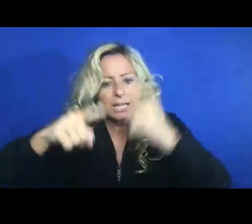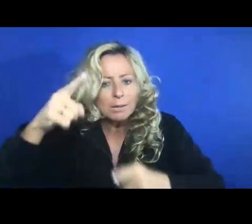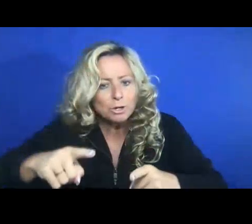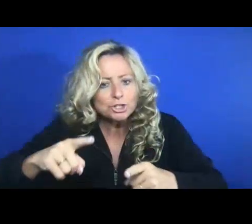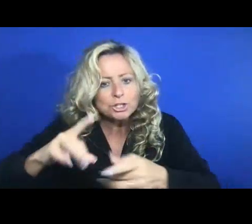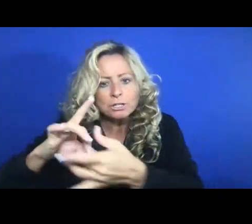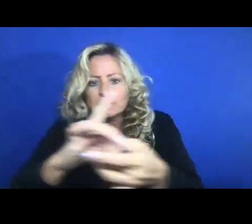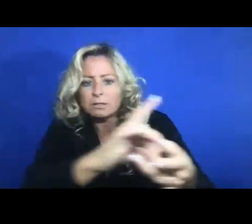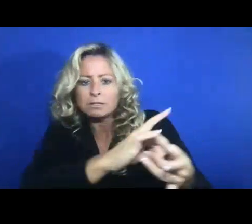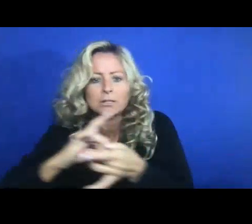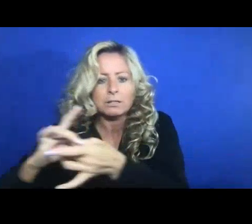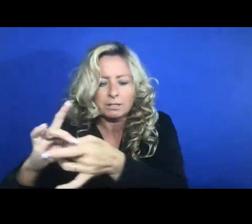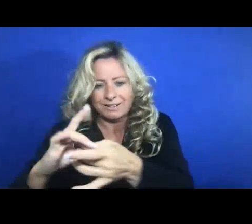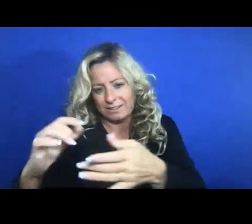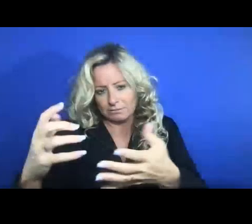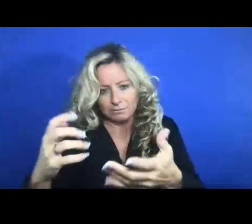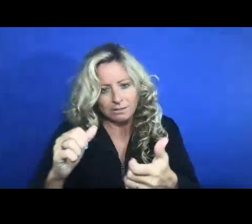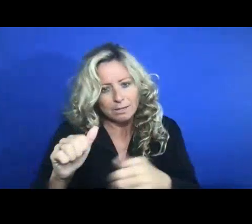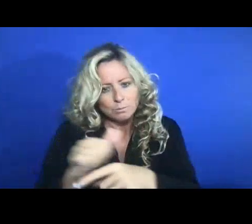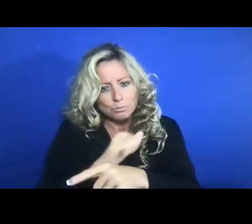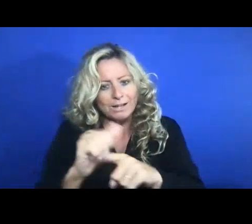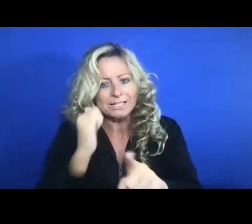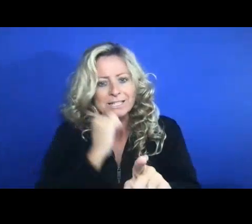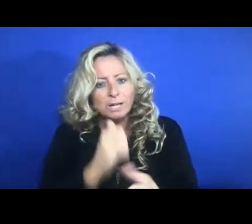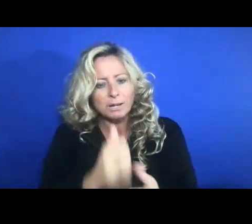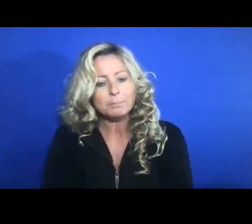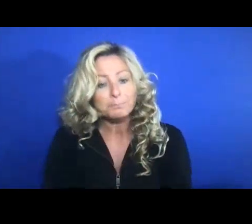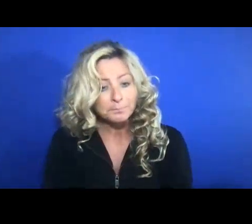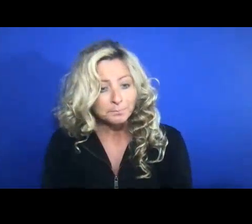in practice? It's for anyone.